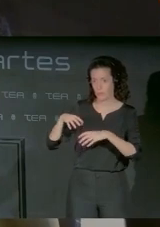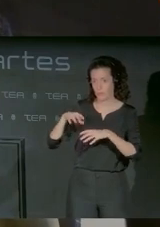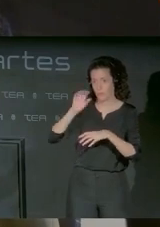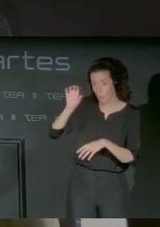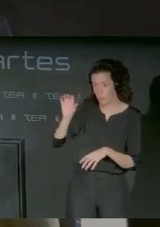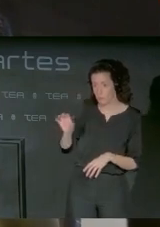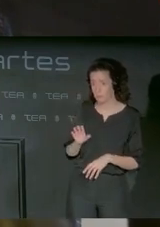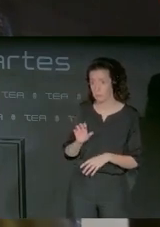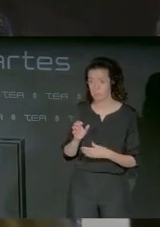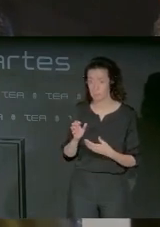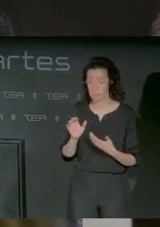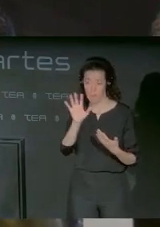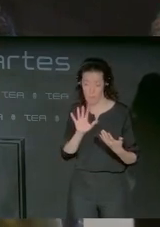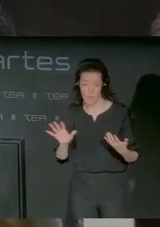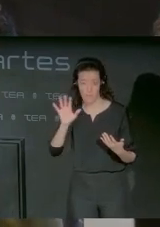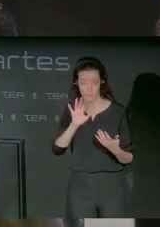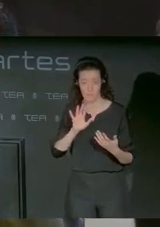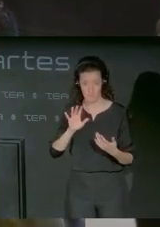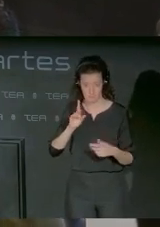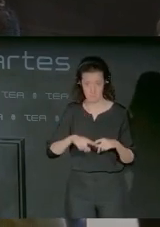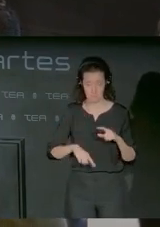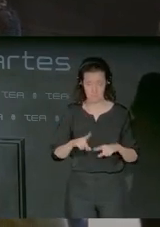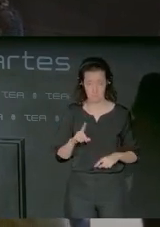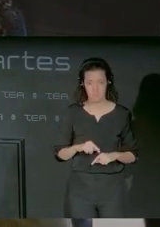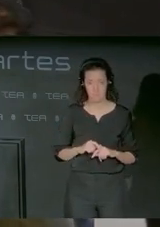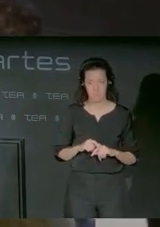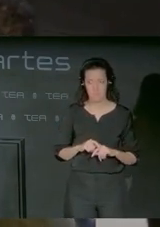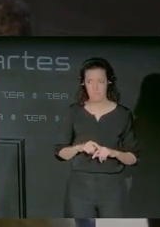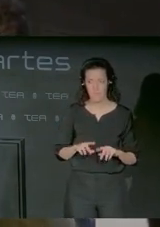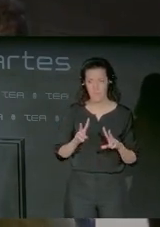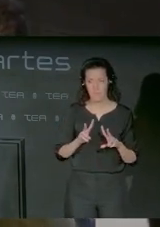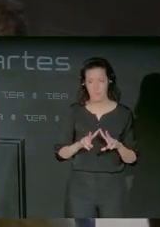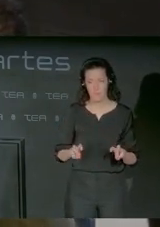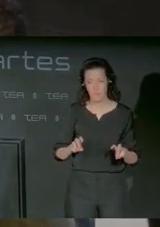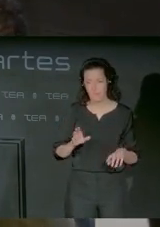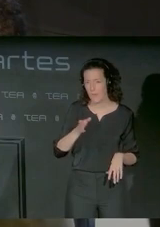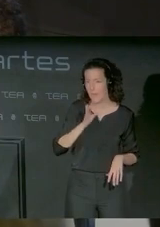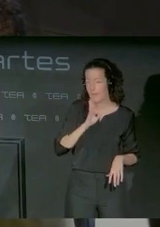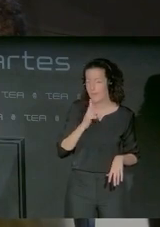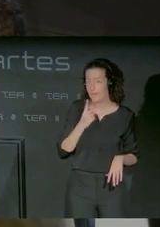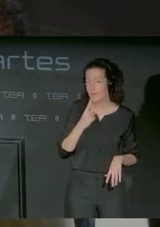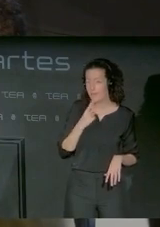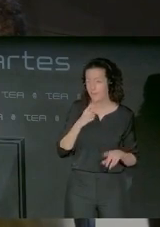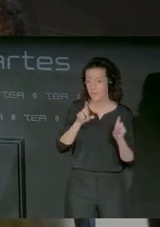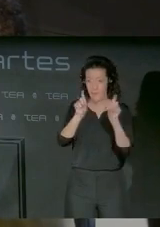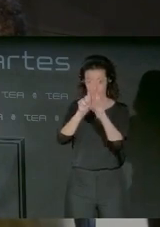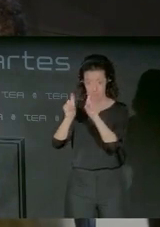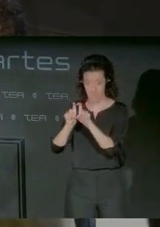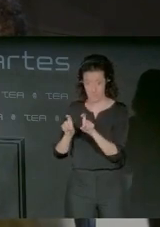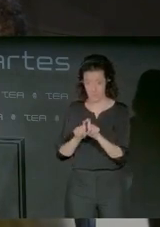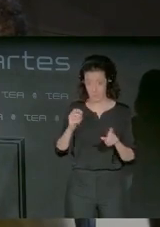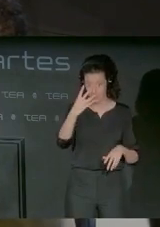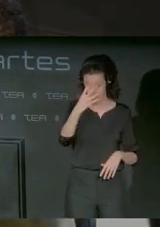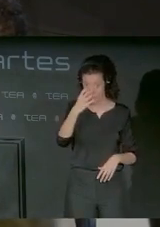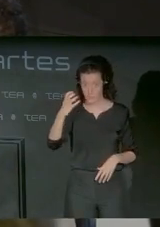you talked to 400 companies and you had 12 workshops. I was just